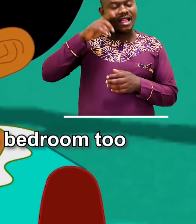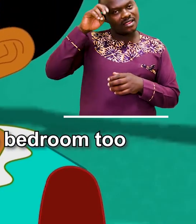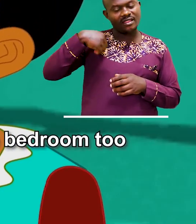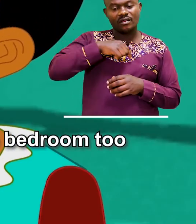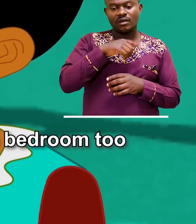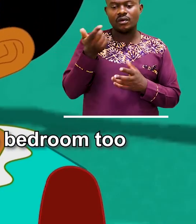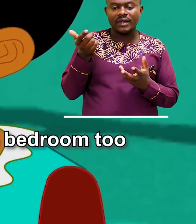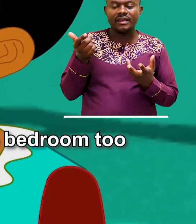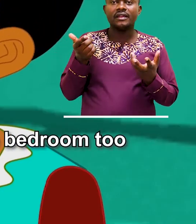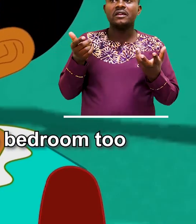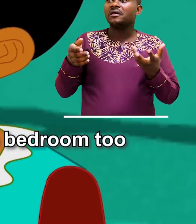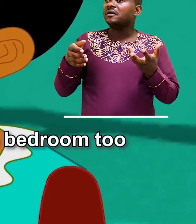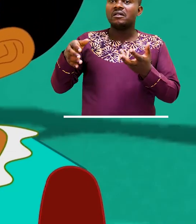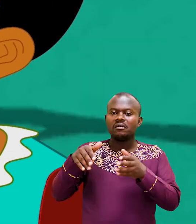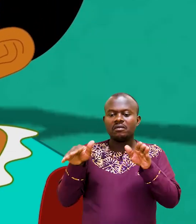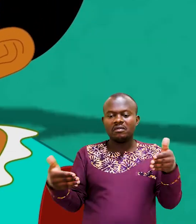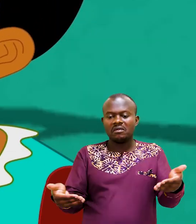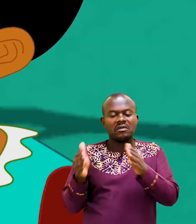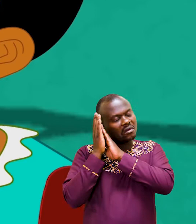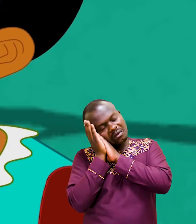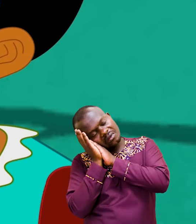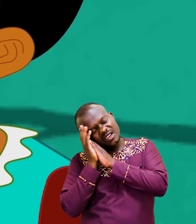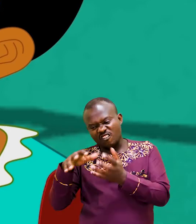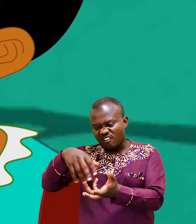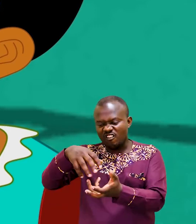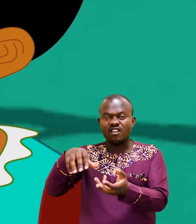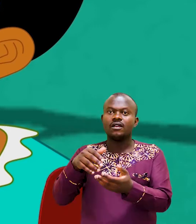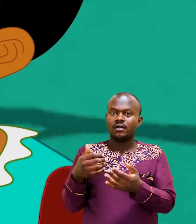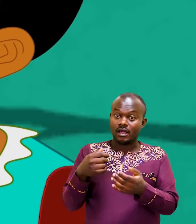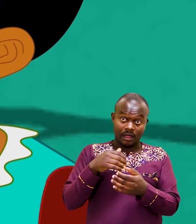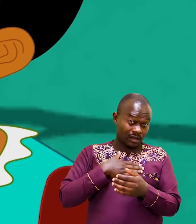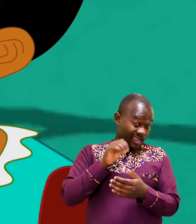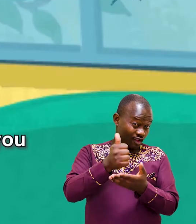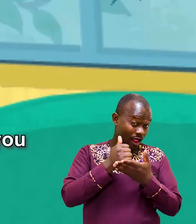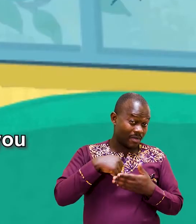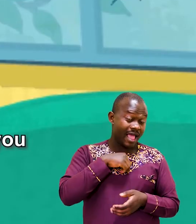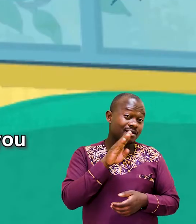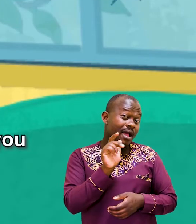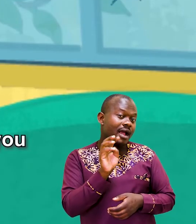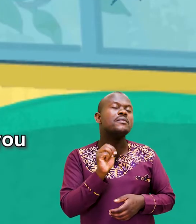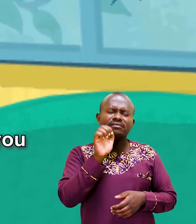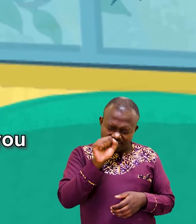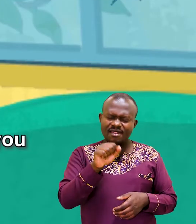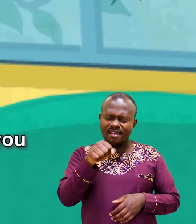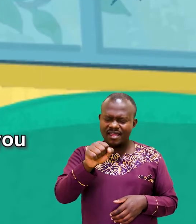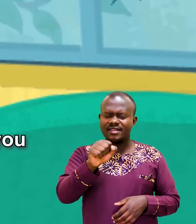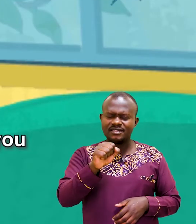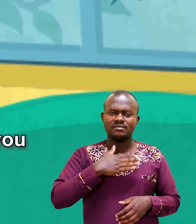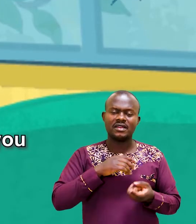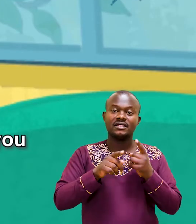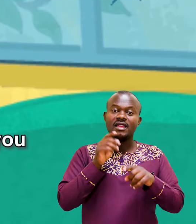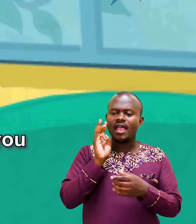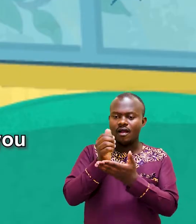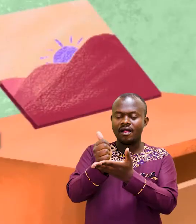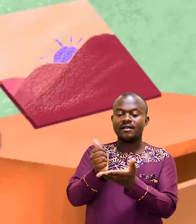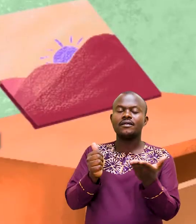I think we messed up the bedroom too. Mr. Wakame, can you help us? Of course, my dear. Let me help